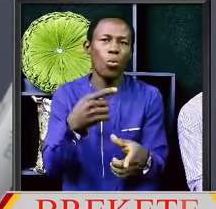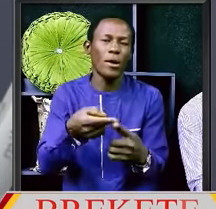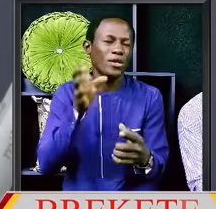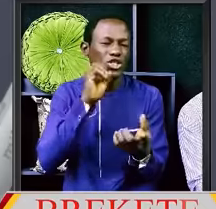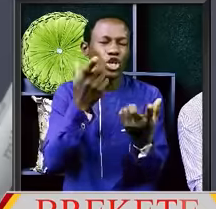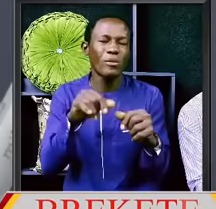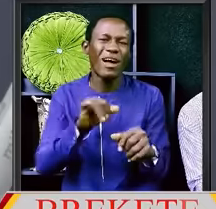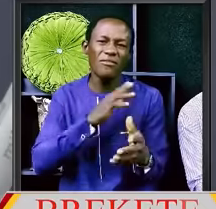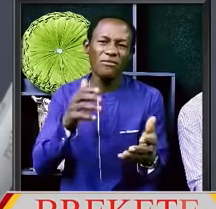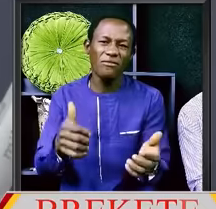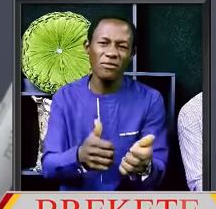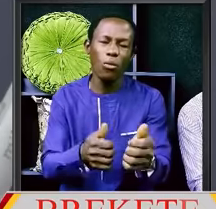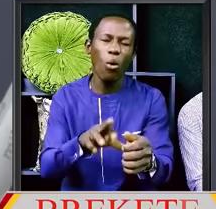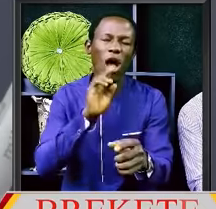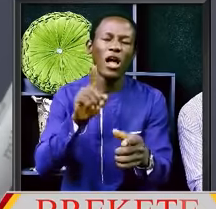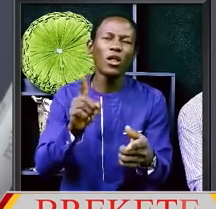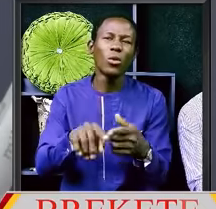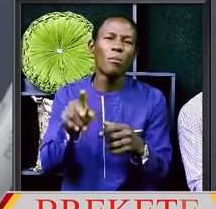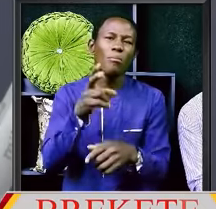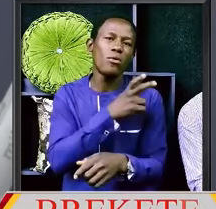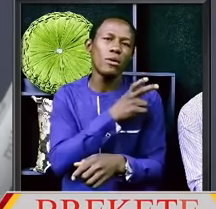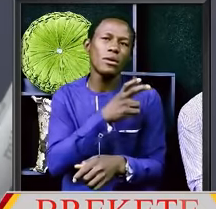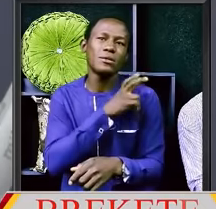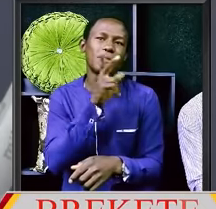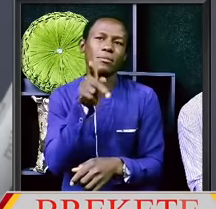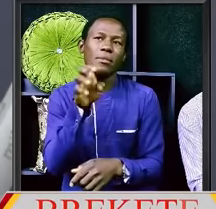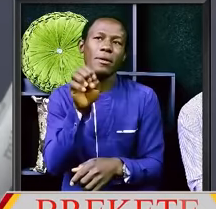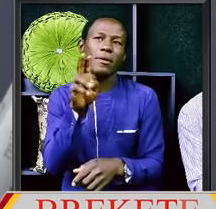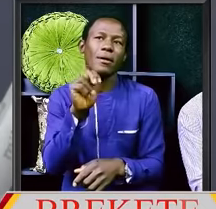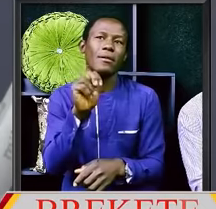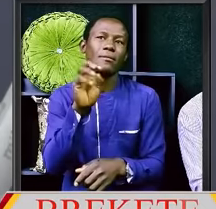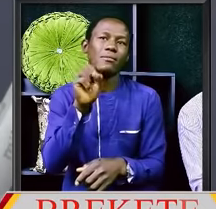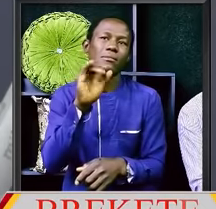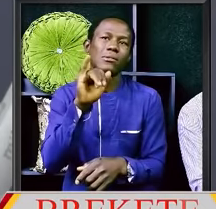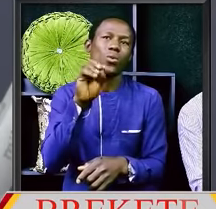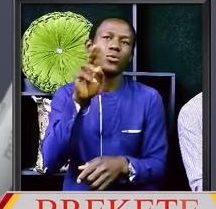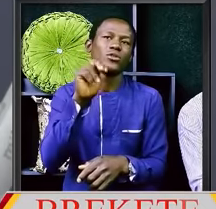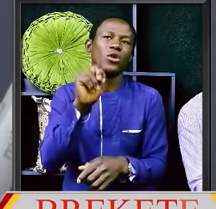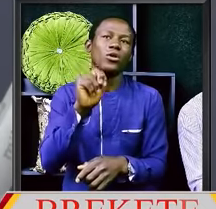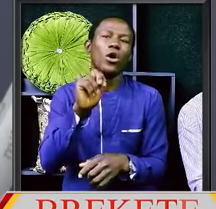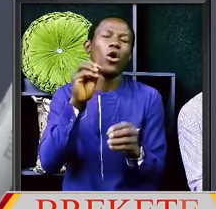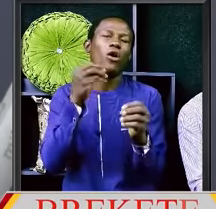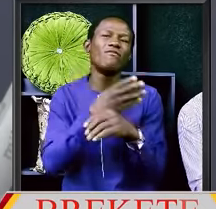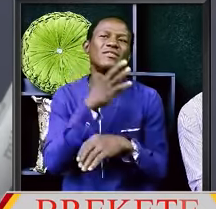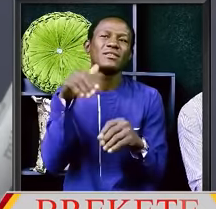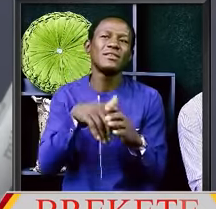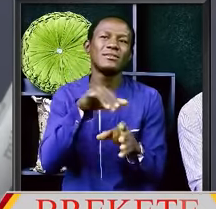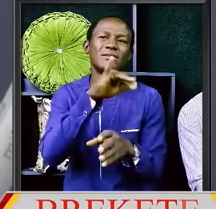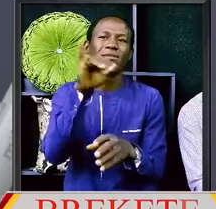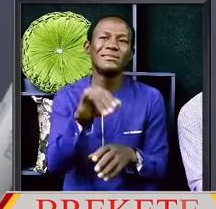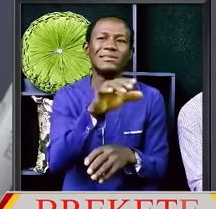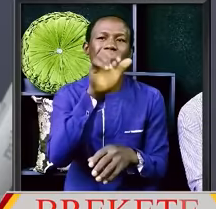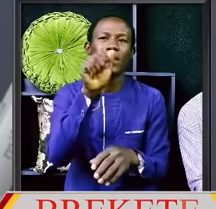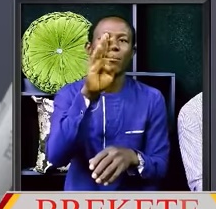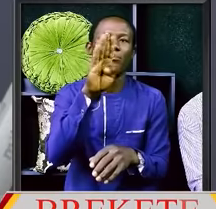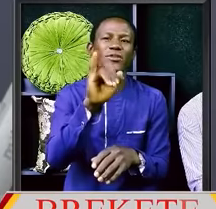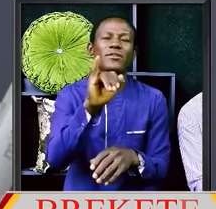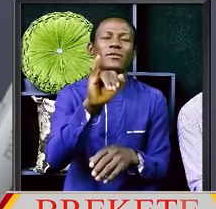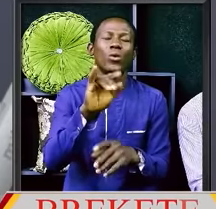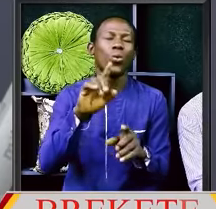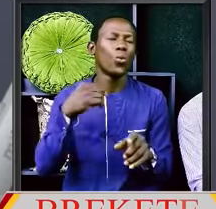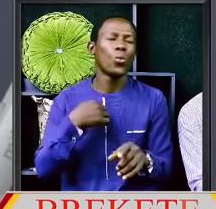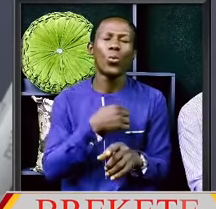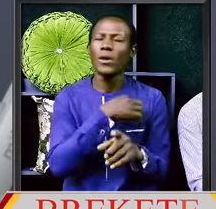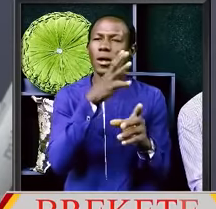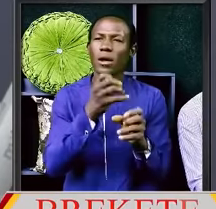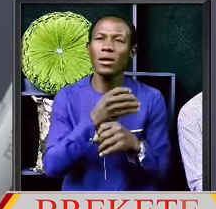I follow her go police pension office for Jabi. Is it Jabiba? Jabi. We go there.